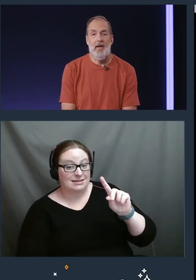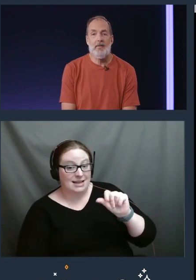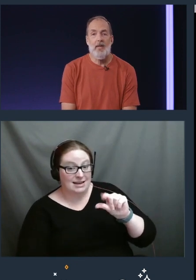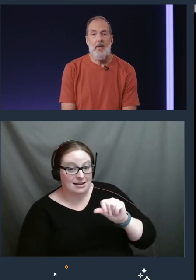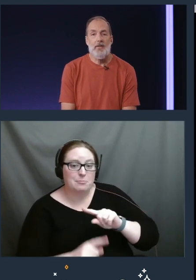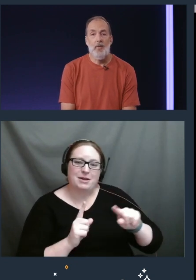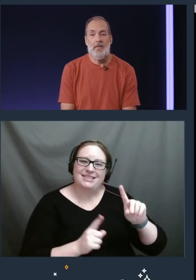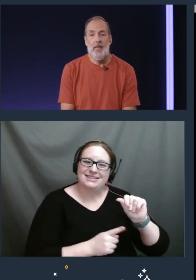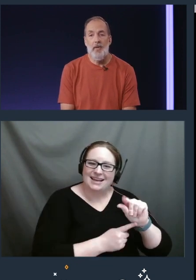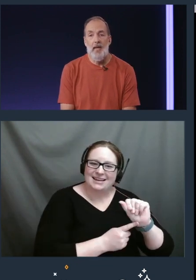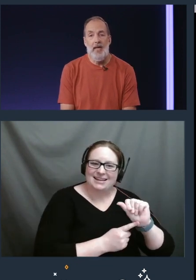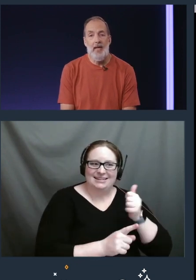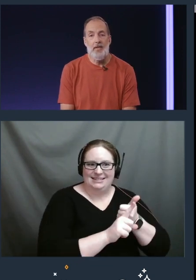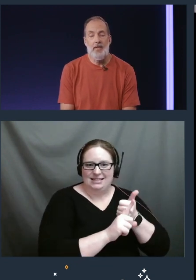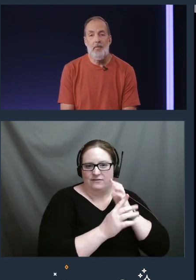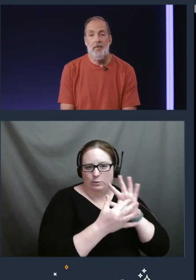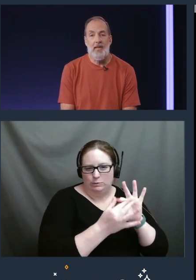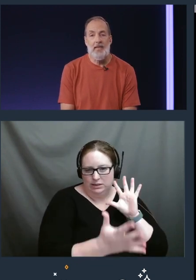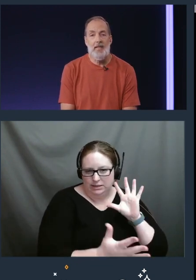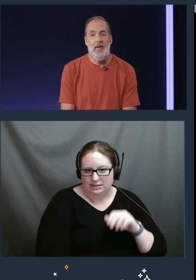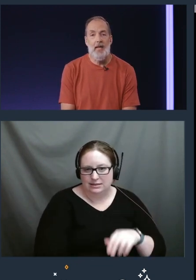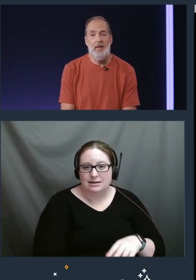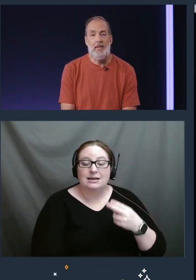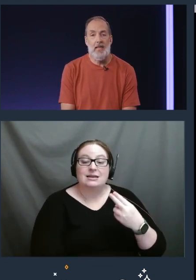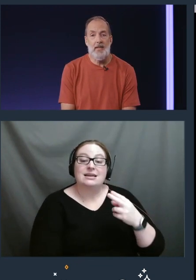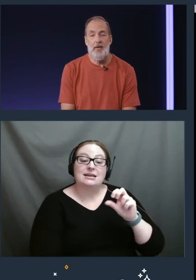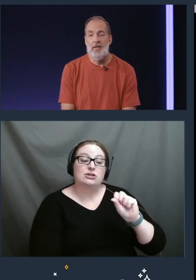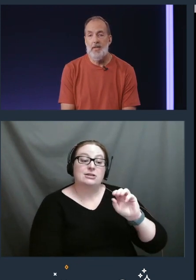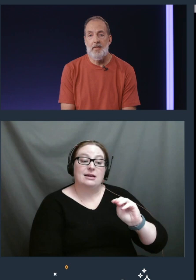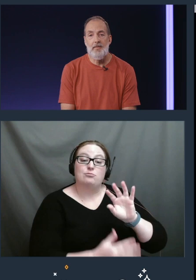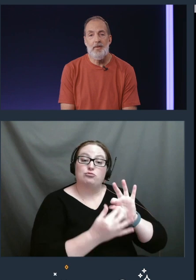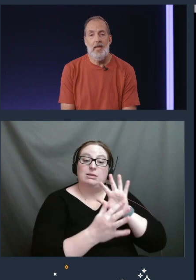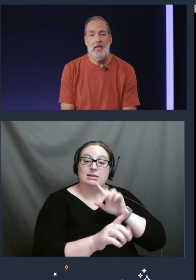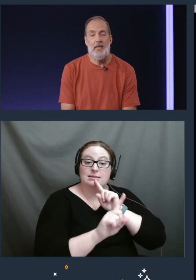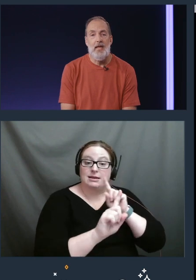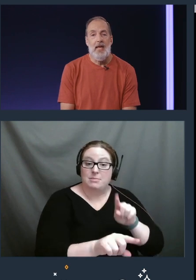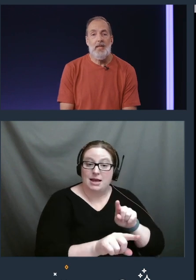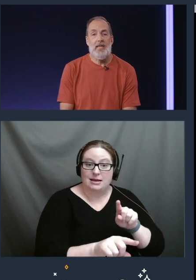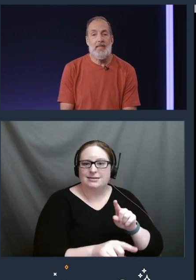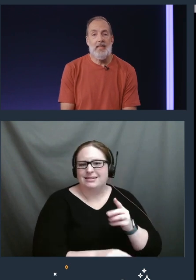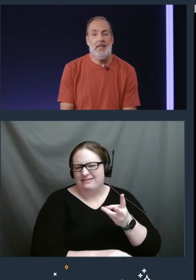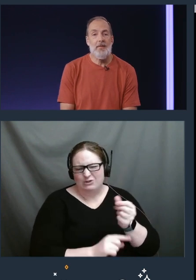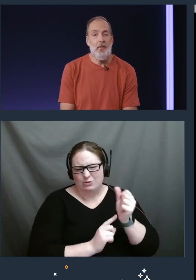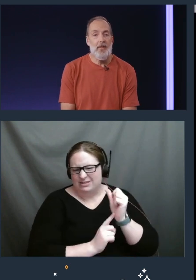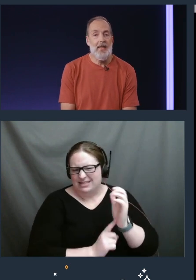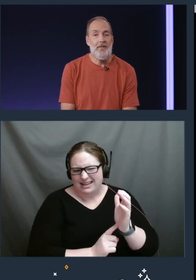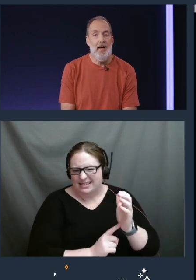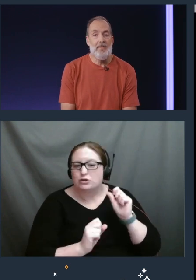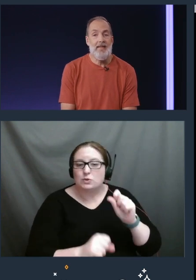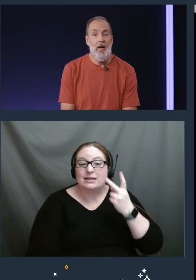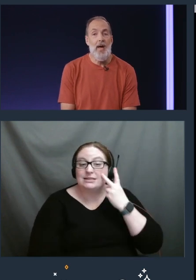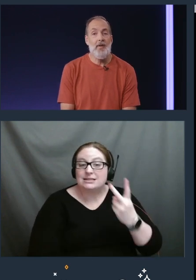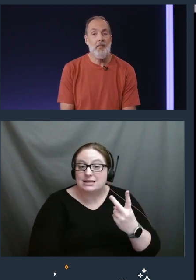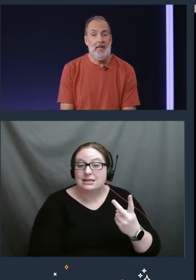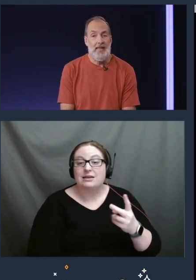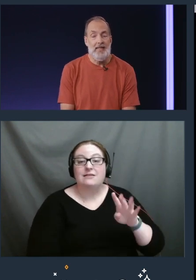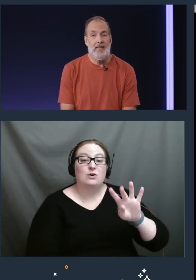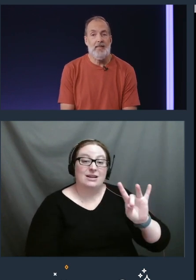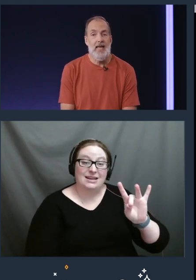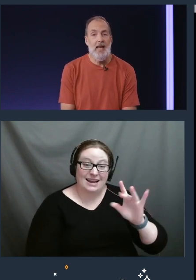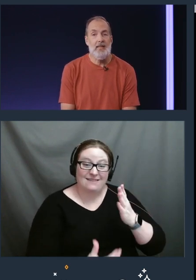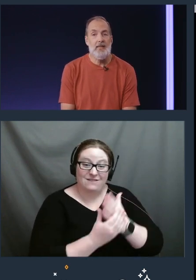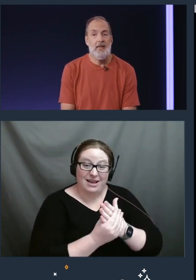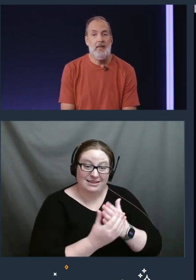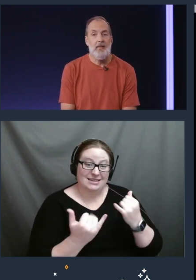of the files. So a simple HSM release command is executed just in a few seconds, and you can see that the 48 files now have a